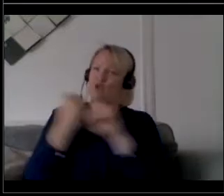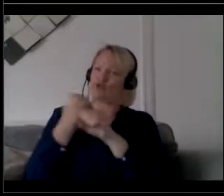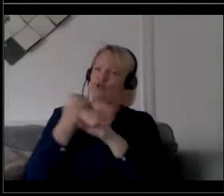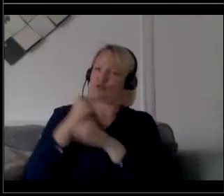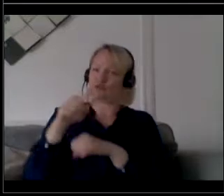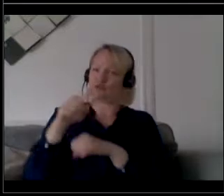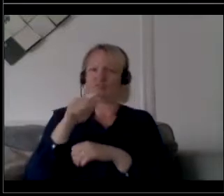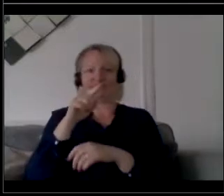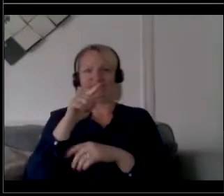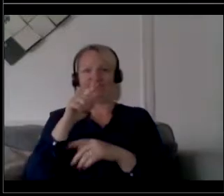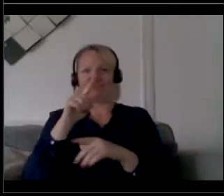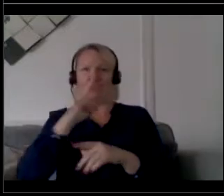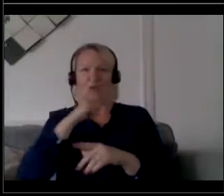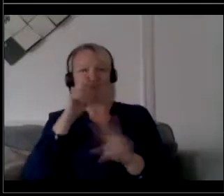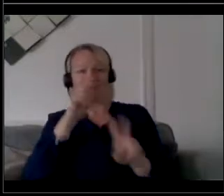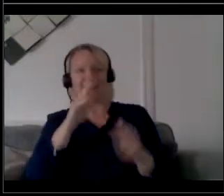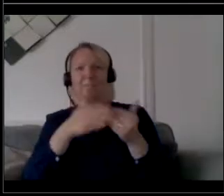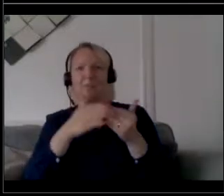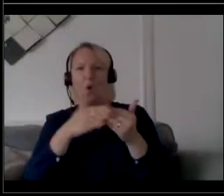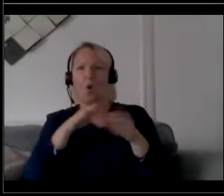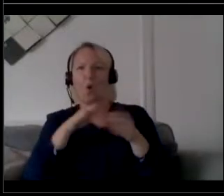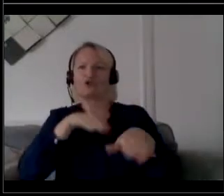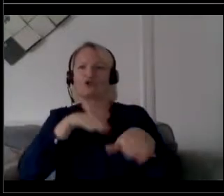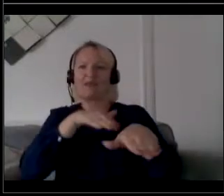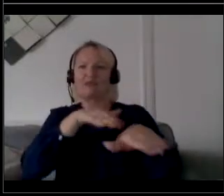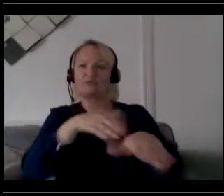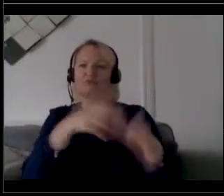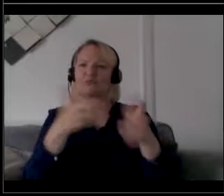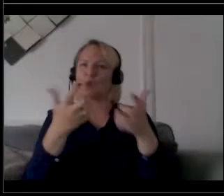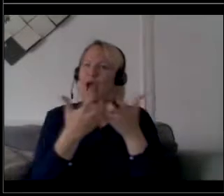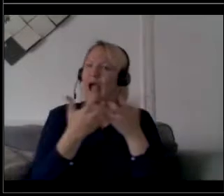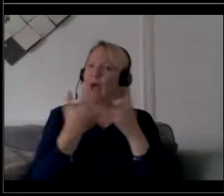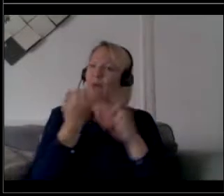congestion. How are these impacts going to be mitigated?